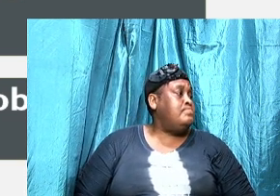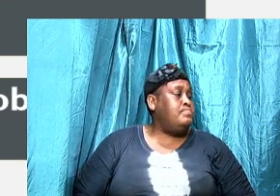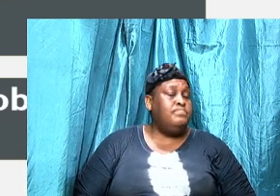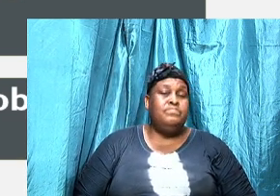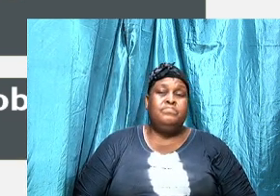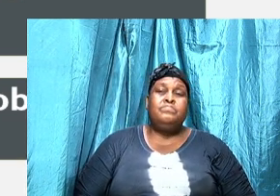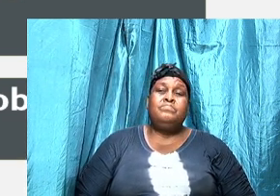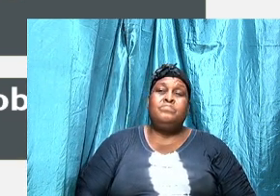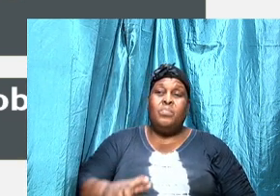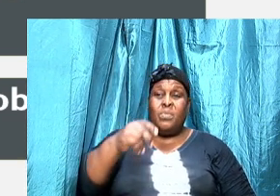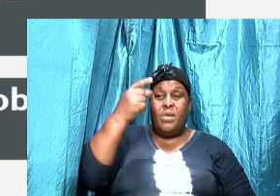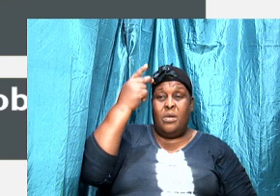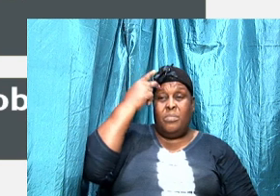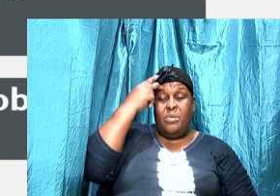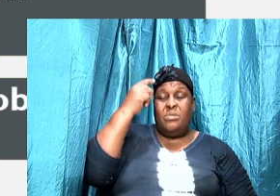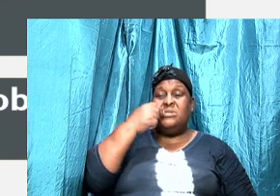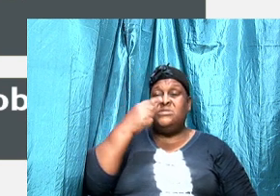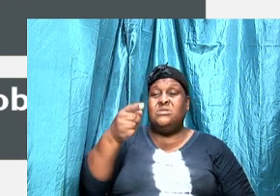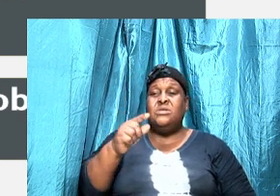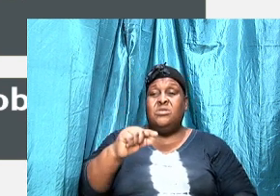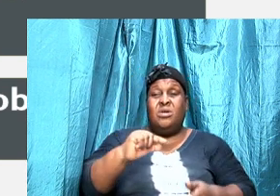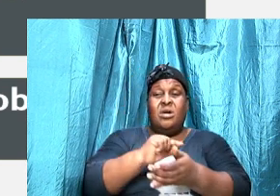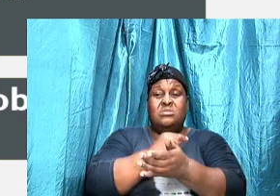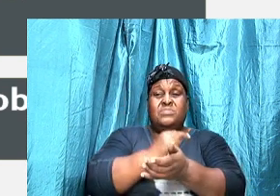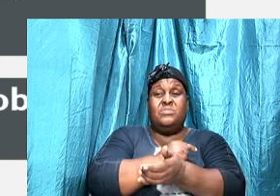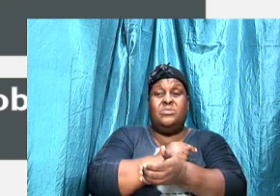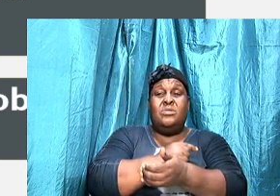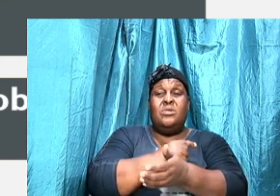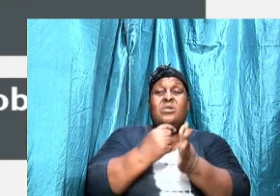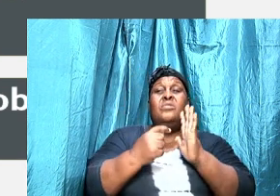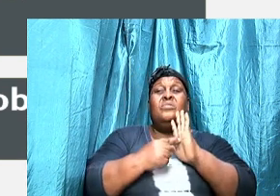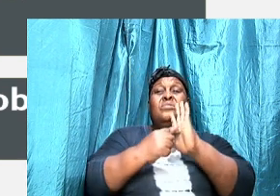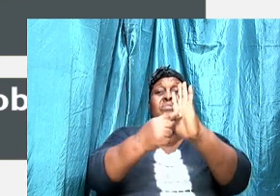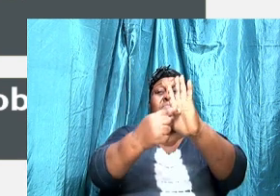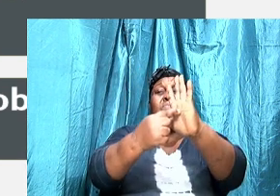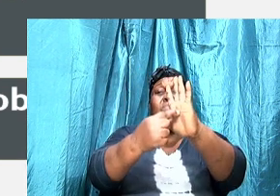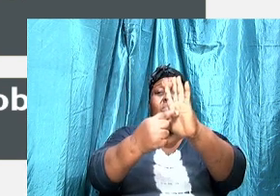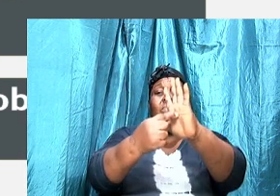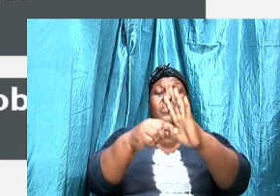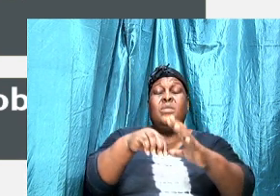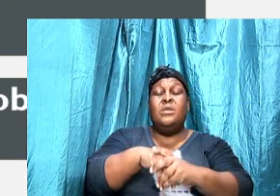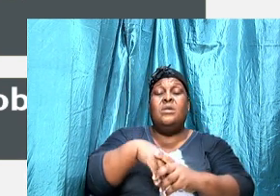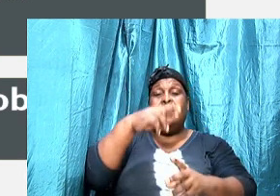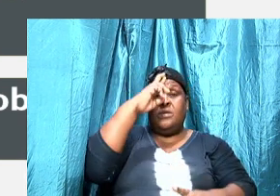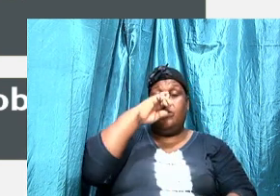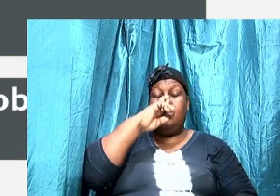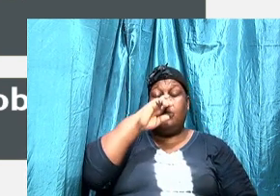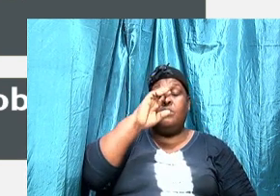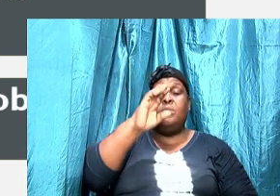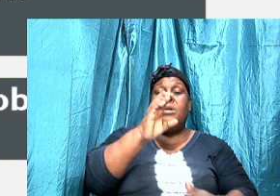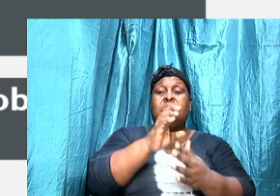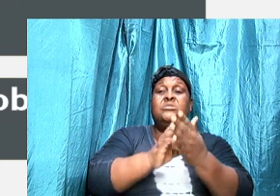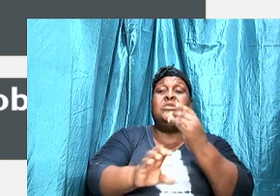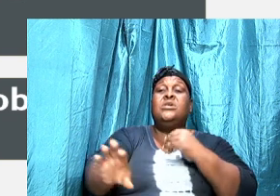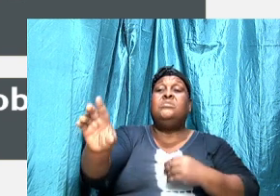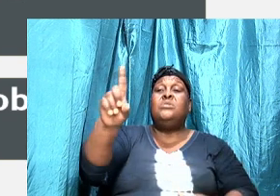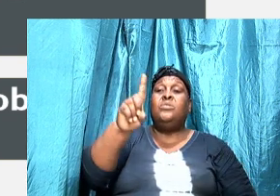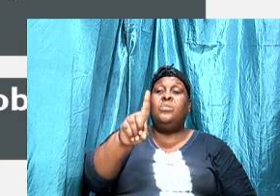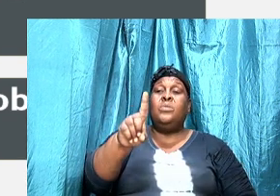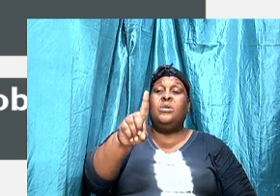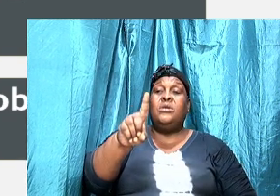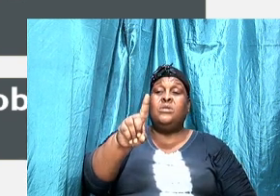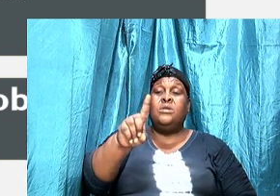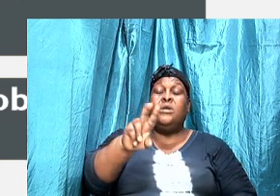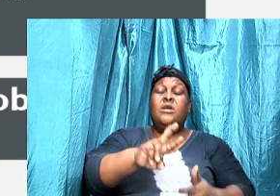So Paul says that the gospel reveals, in Romans chapter 8, sorry, in Romans chapter 1